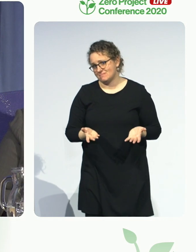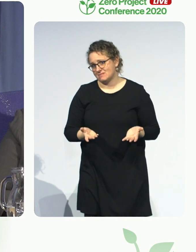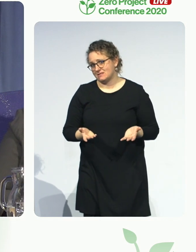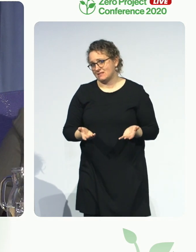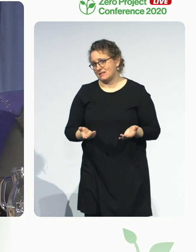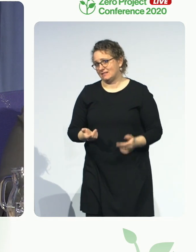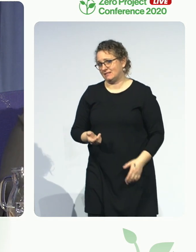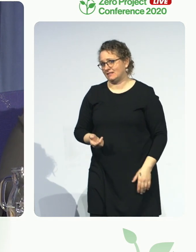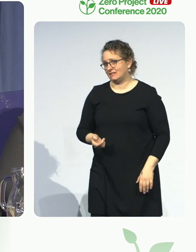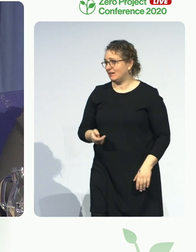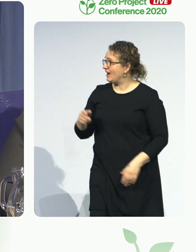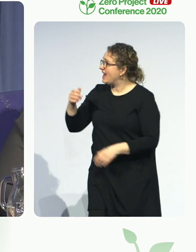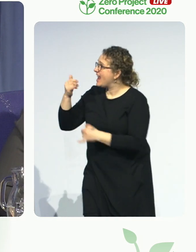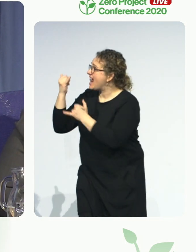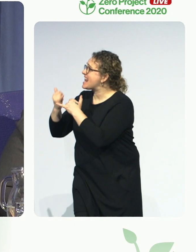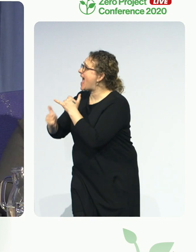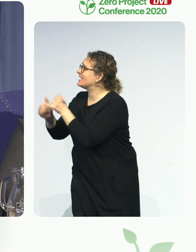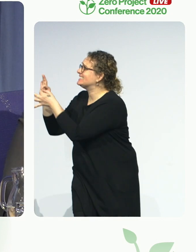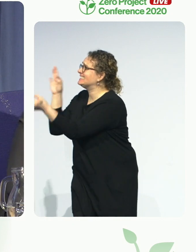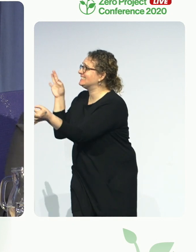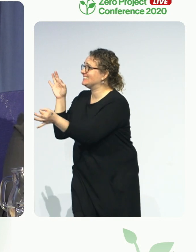last sentence, please.